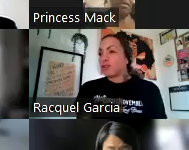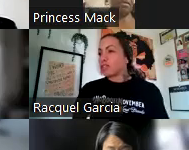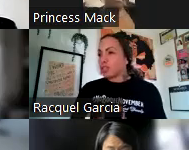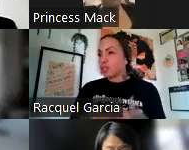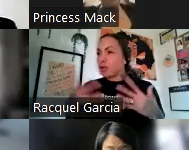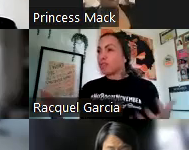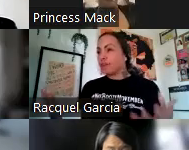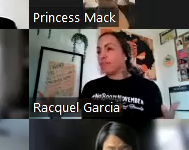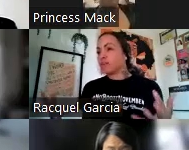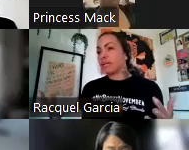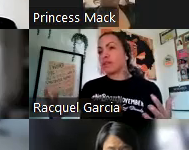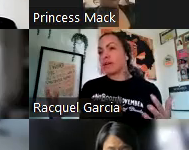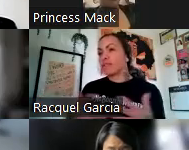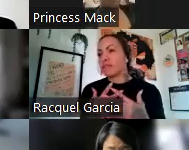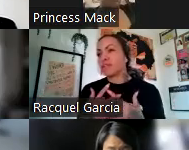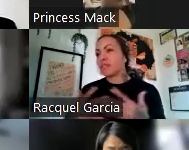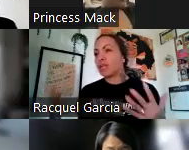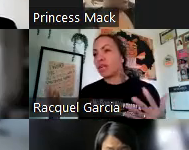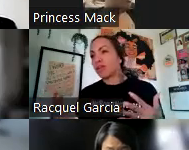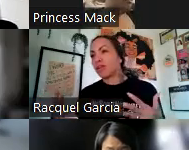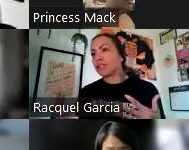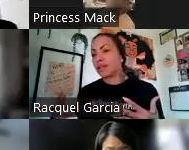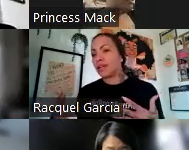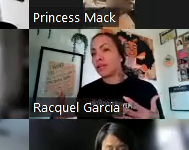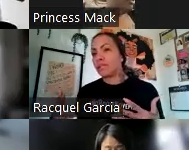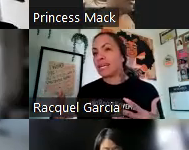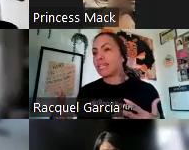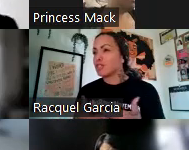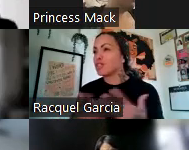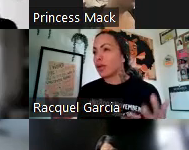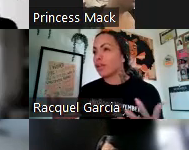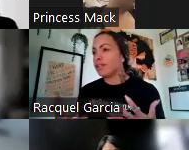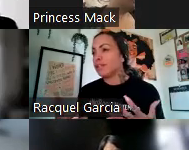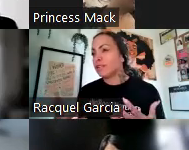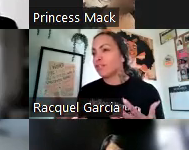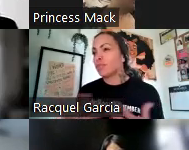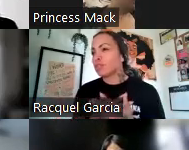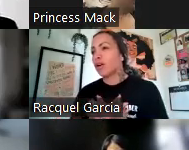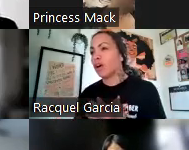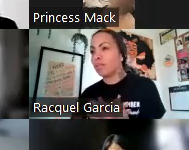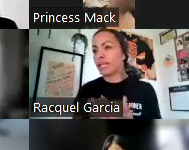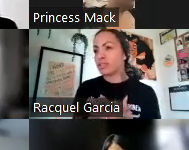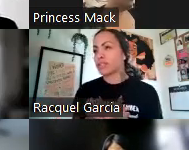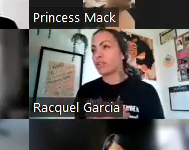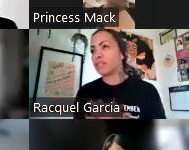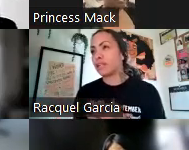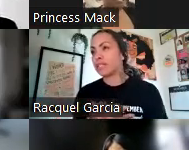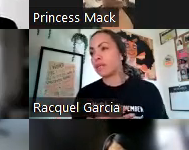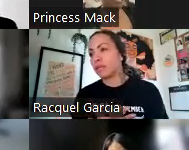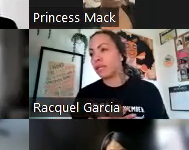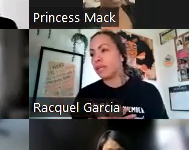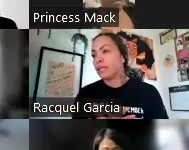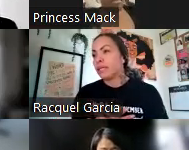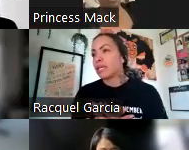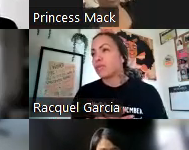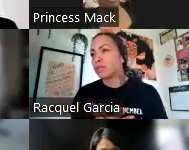place for us to grow from, right? So I love to think of community agreements as the soil from which we all plant ourselves in every time